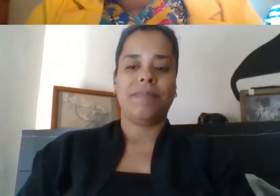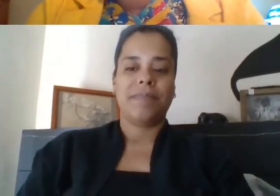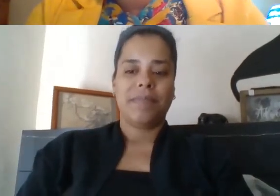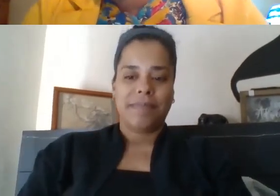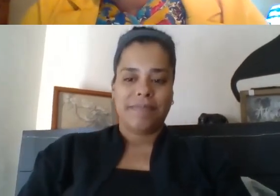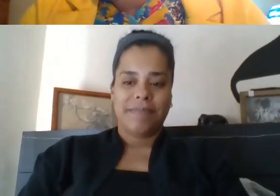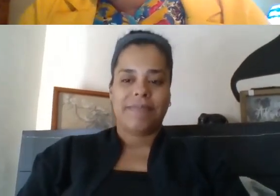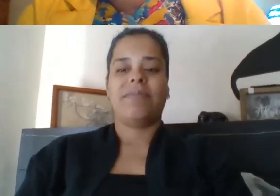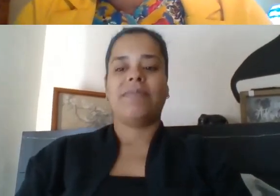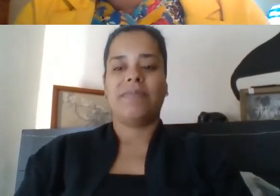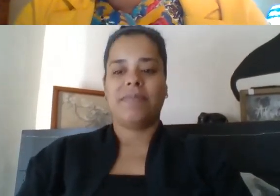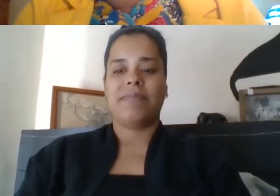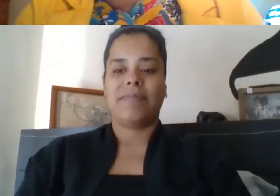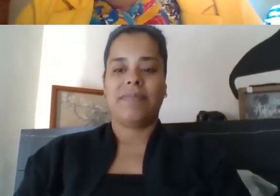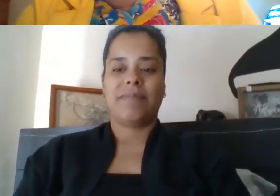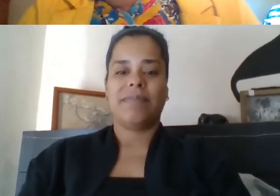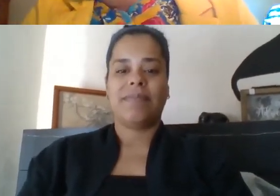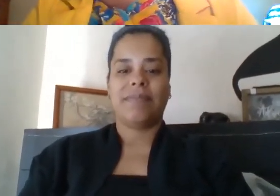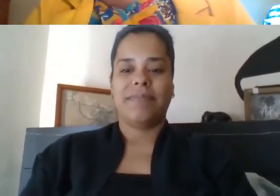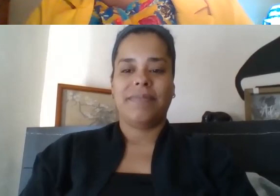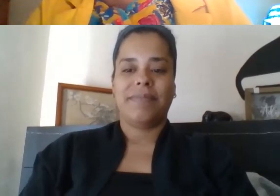the person that does taxes.